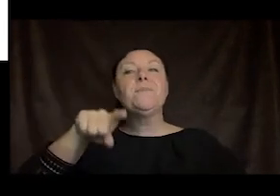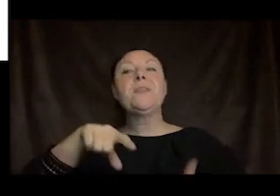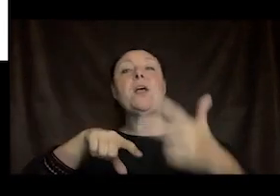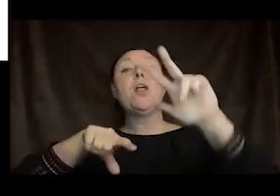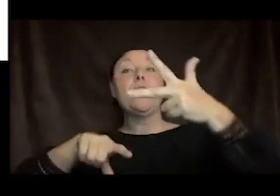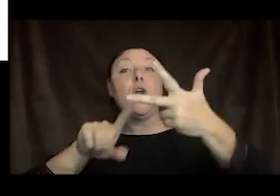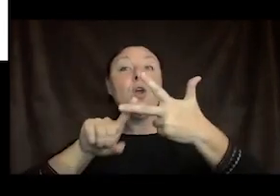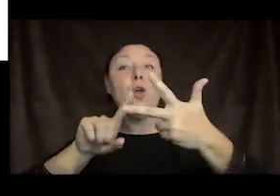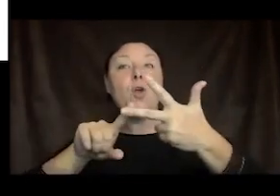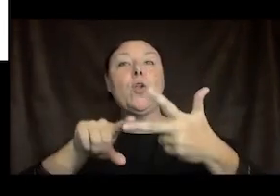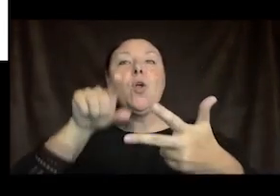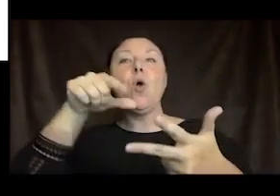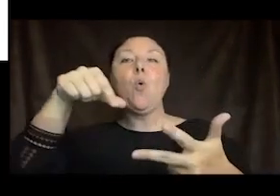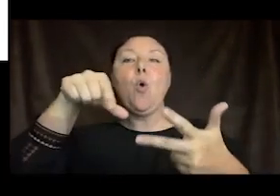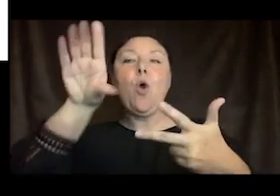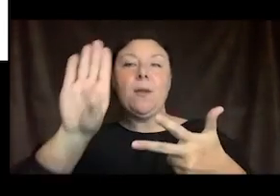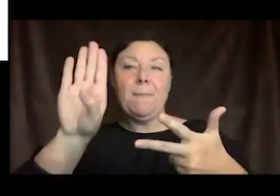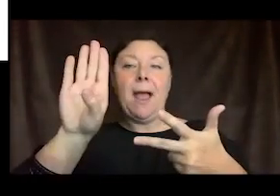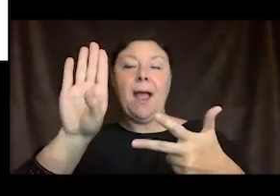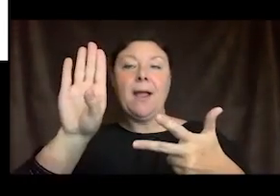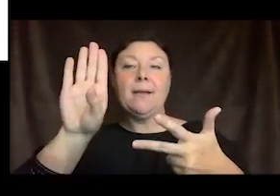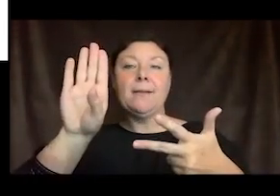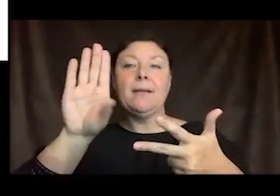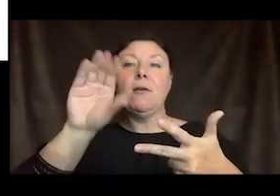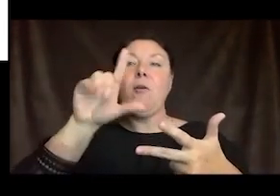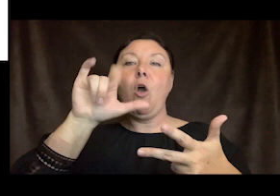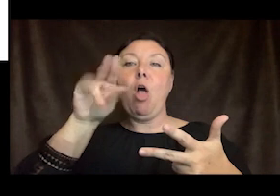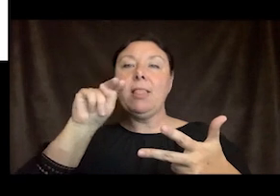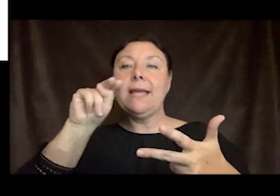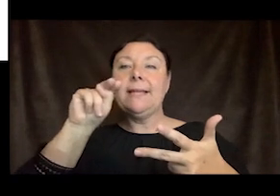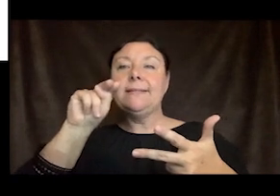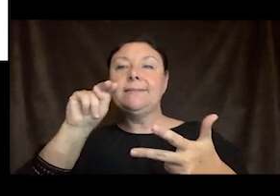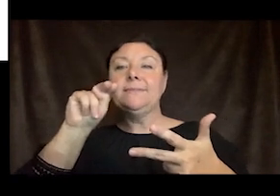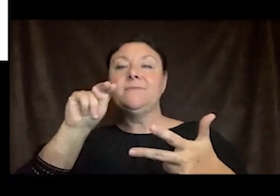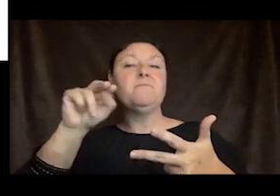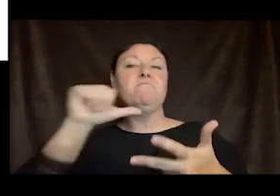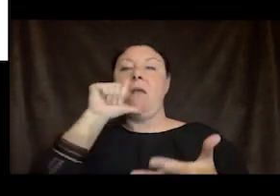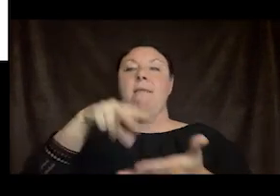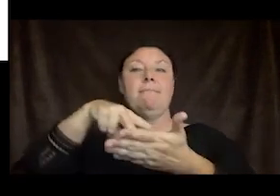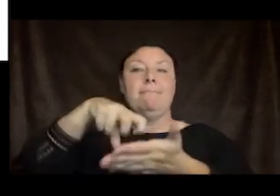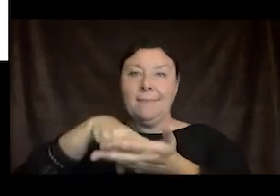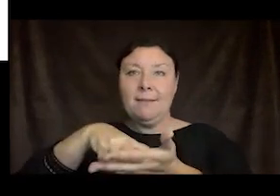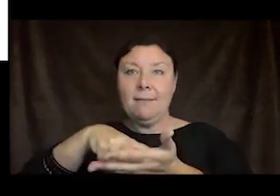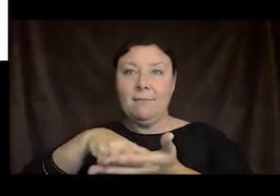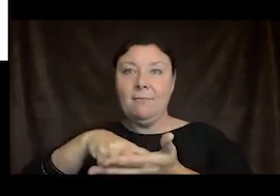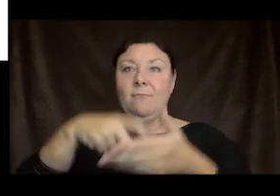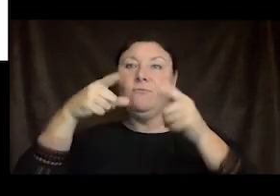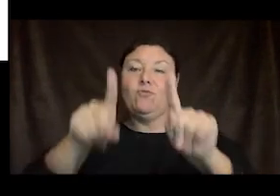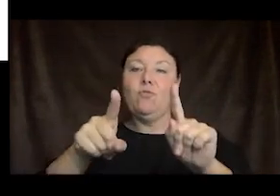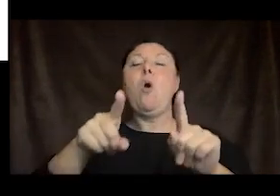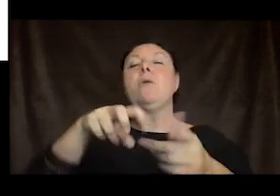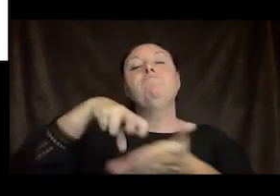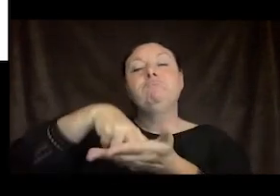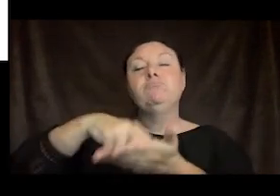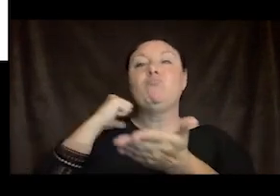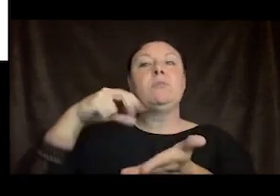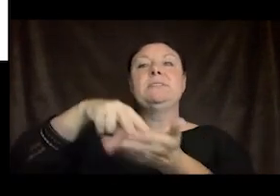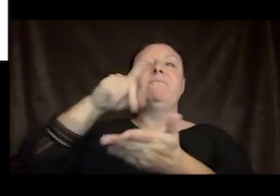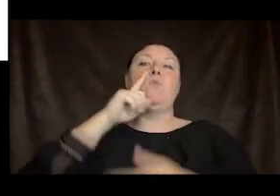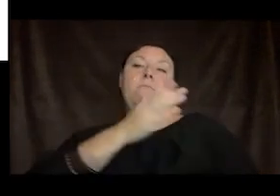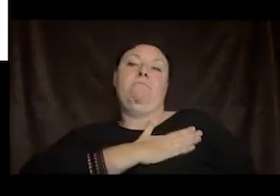kneel during the national anthem. And then just asking the question, what led these athletes to